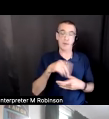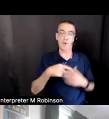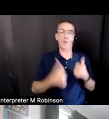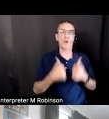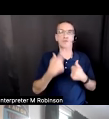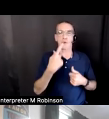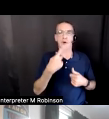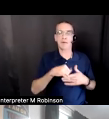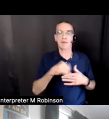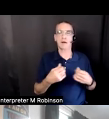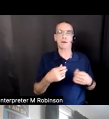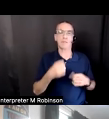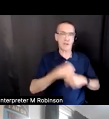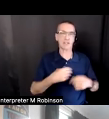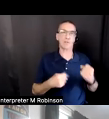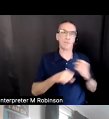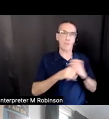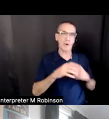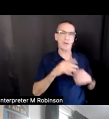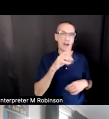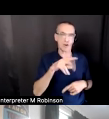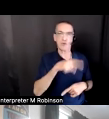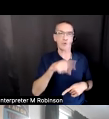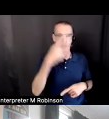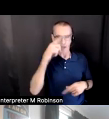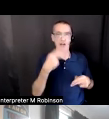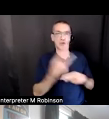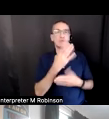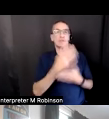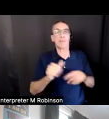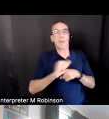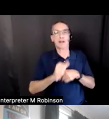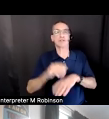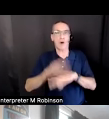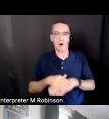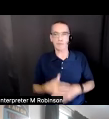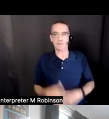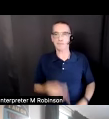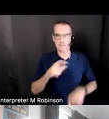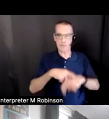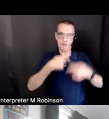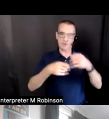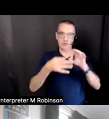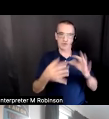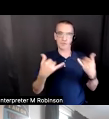and promotive factor do you think you could use some practice on?